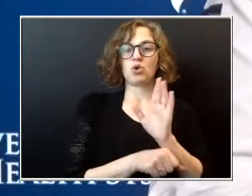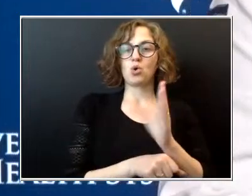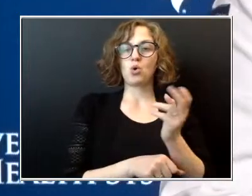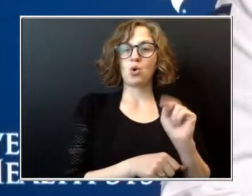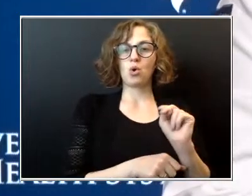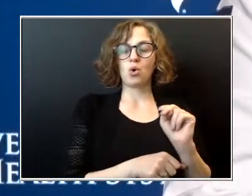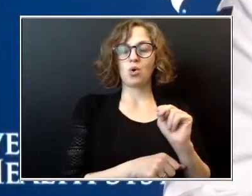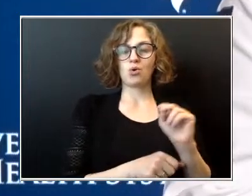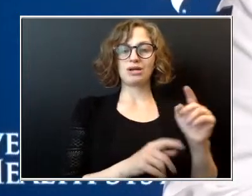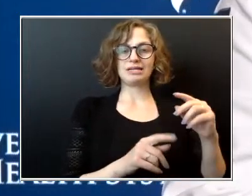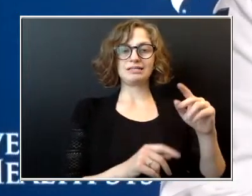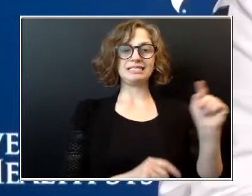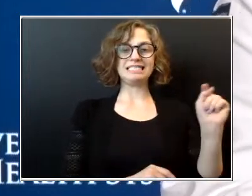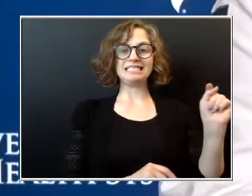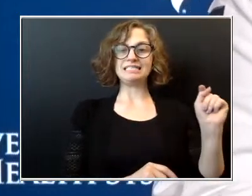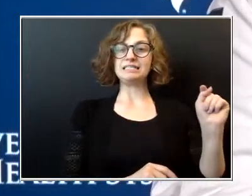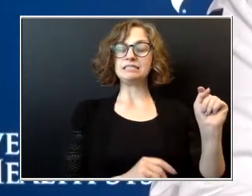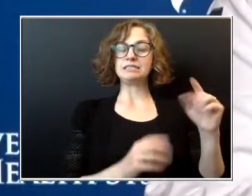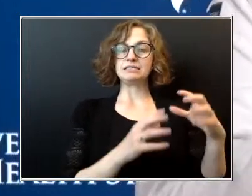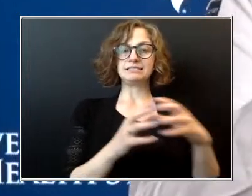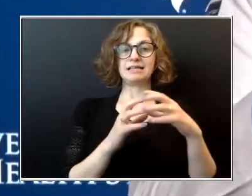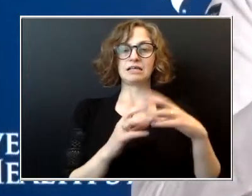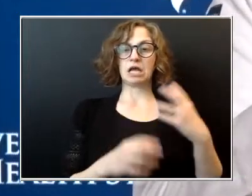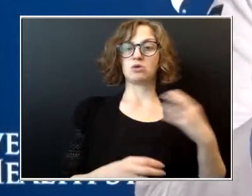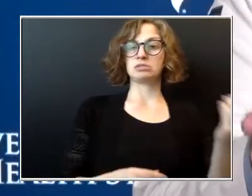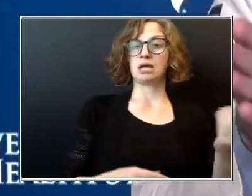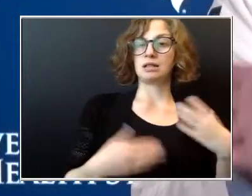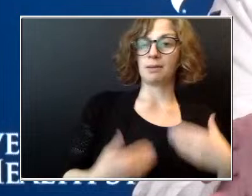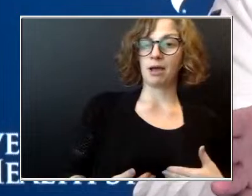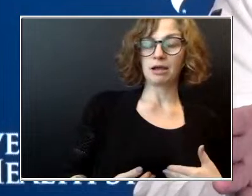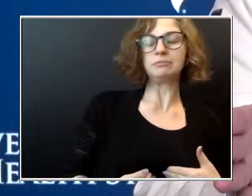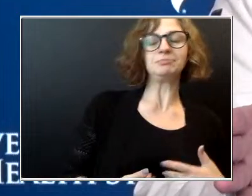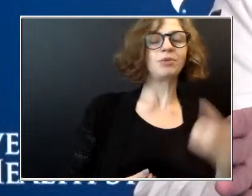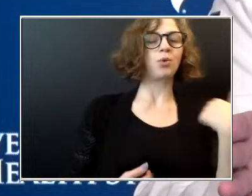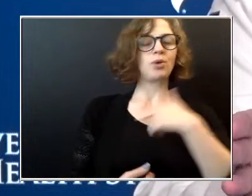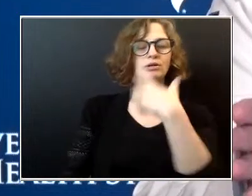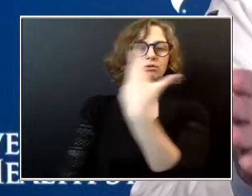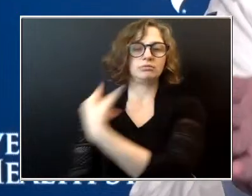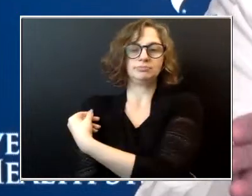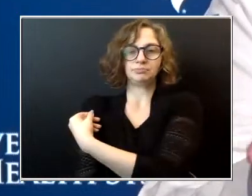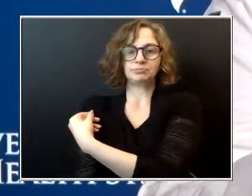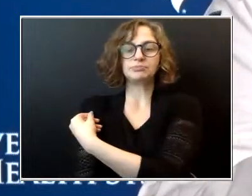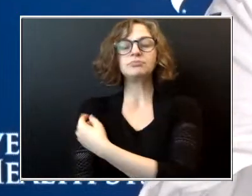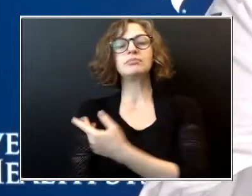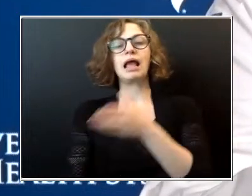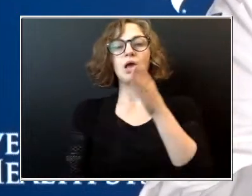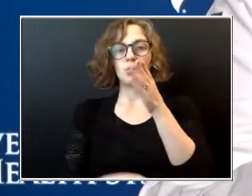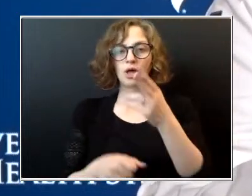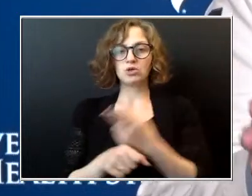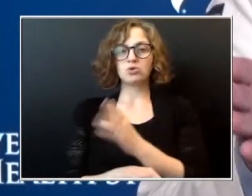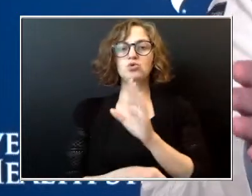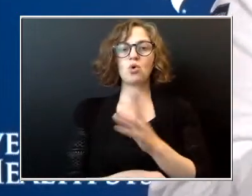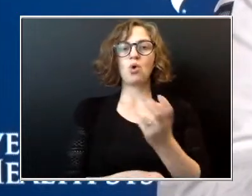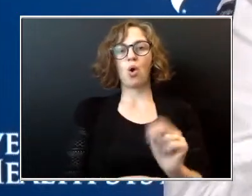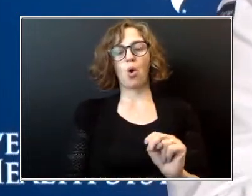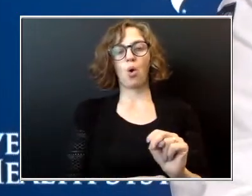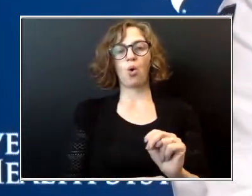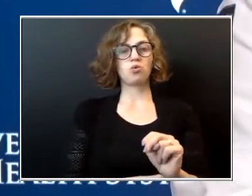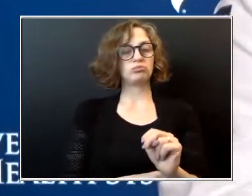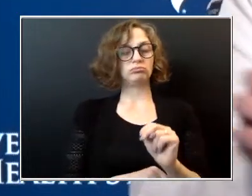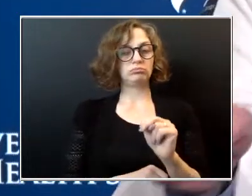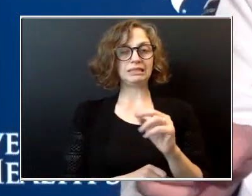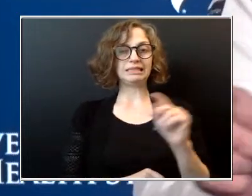give that antibody inside to inject it. And what it will do, it will take your own original T-cells to attack the myeloma cells. So just like